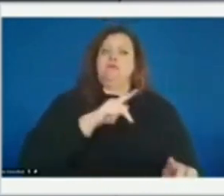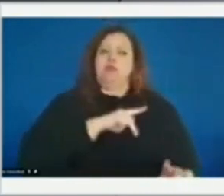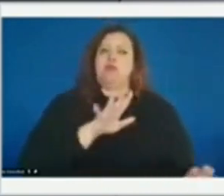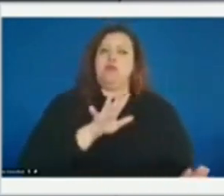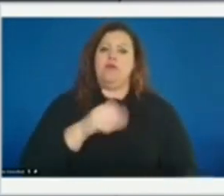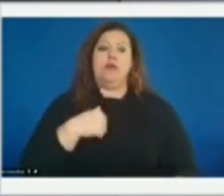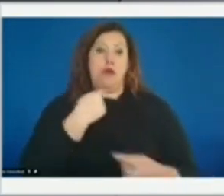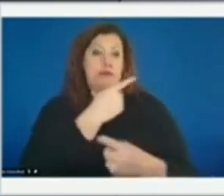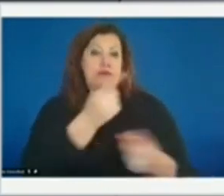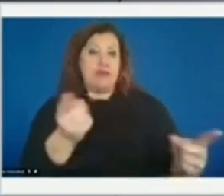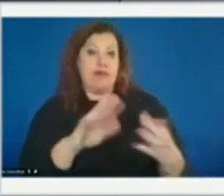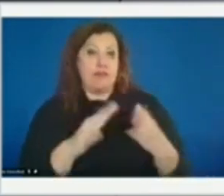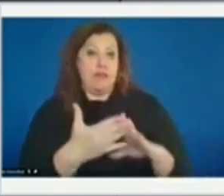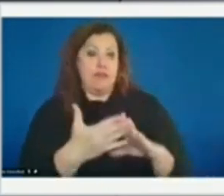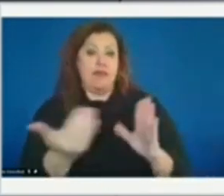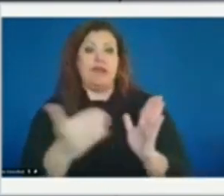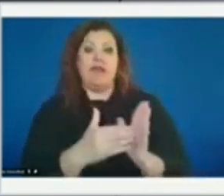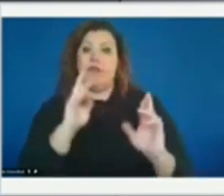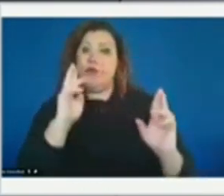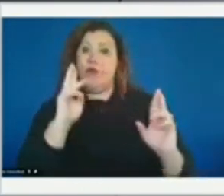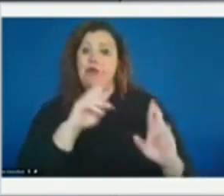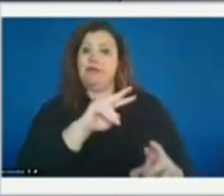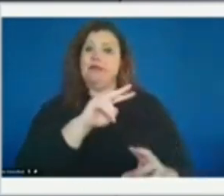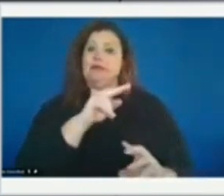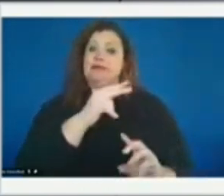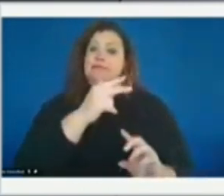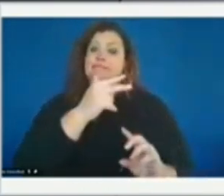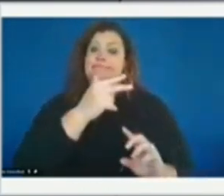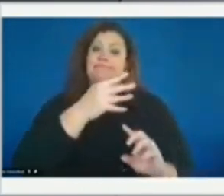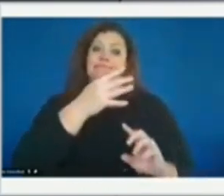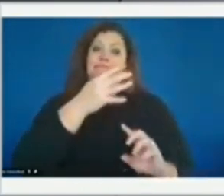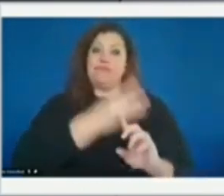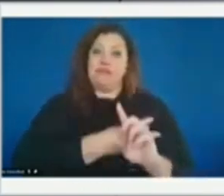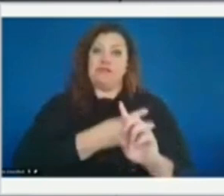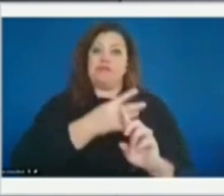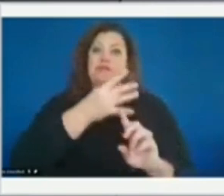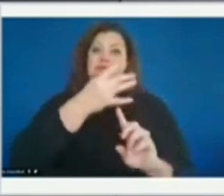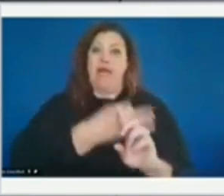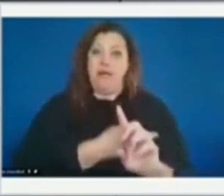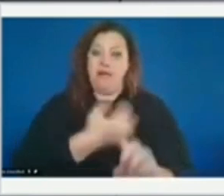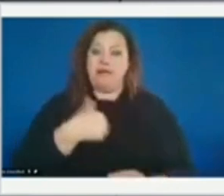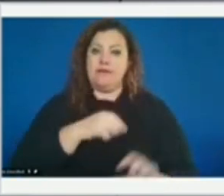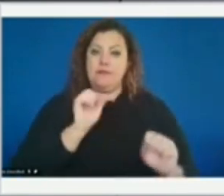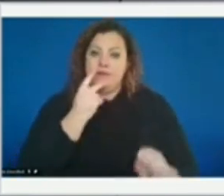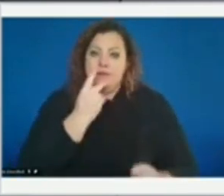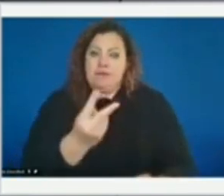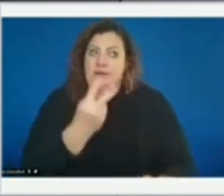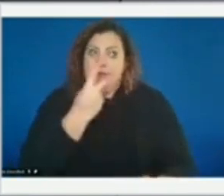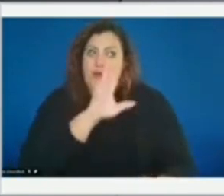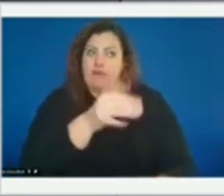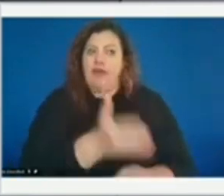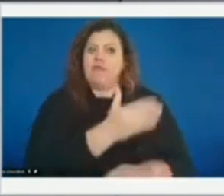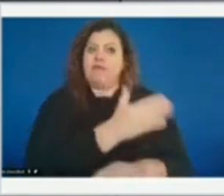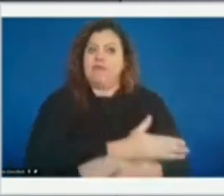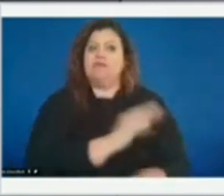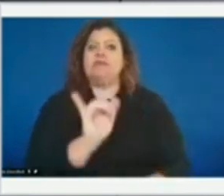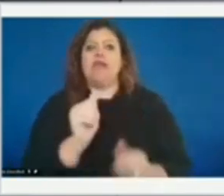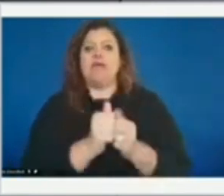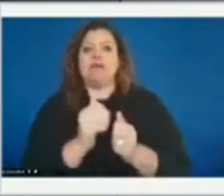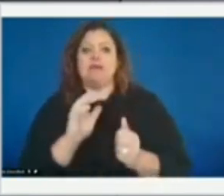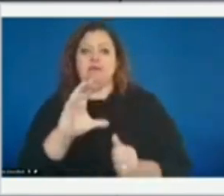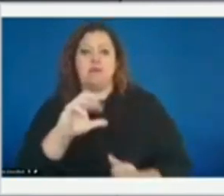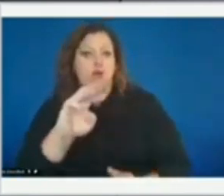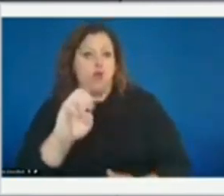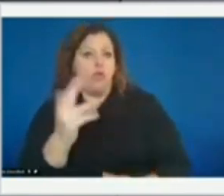we're hoping that in the second and third quarter we'll be able to come back and say, wow, look at the effect of that, just as we've done with Core 13, just as we've